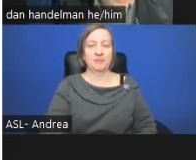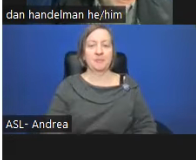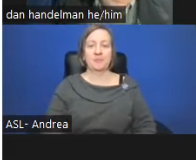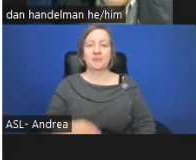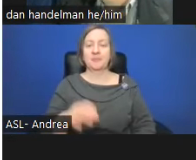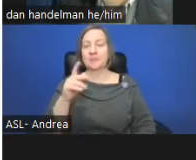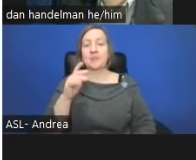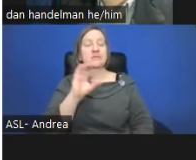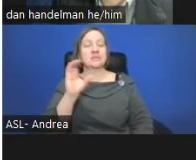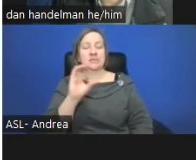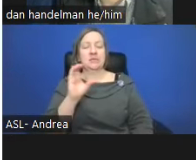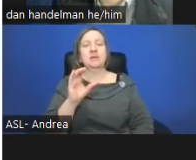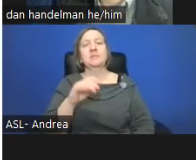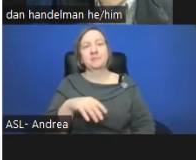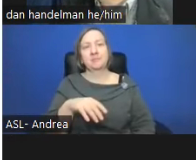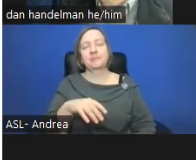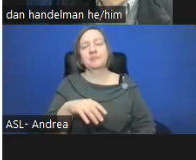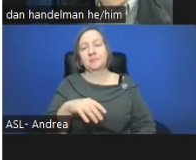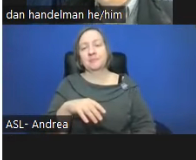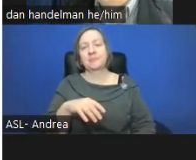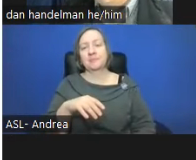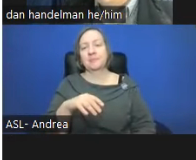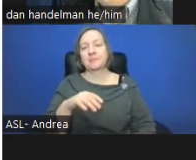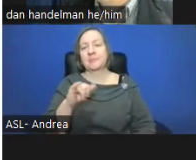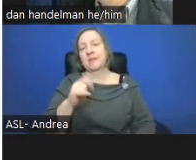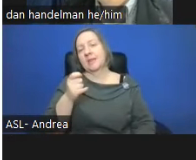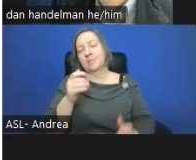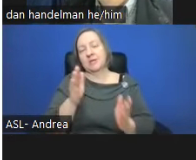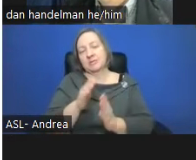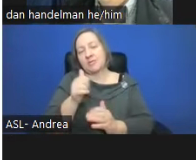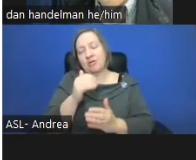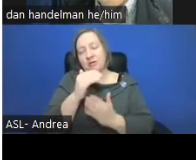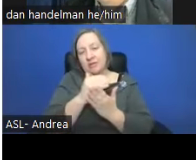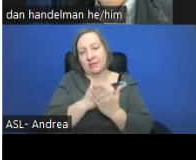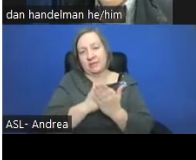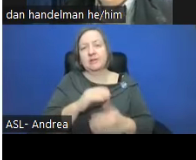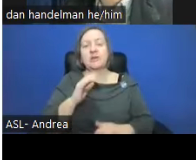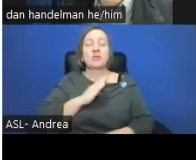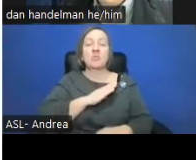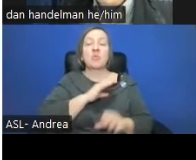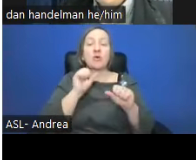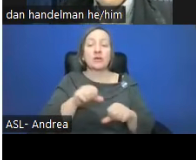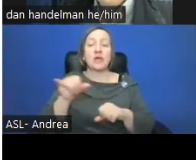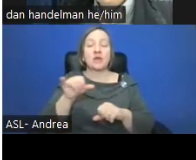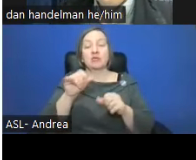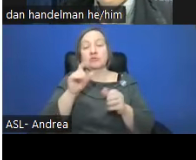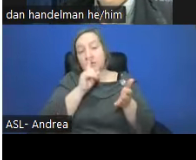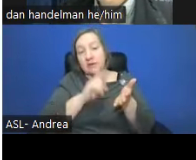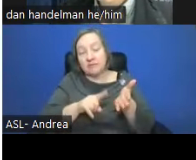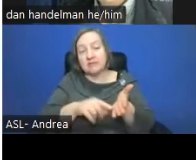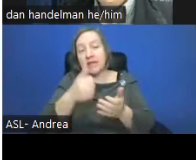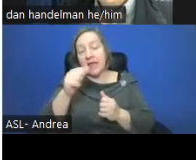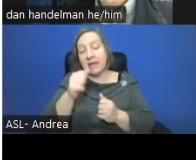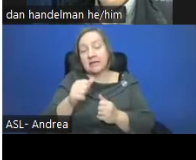Thank Ruby. you. Okay, C. So it's a slightly smaller list. The board may also investigate any alleged